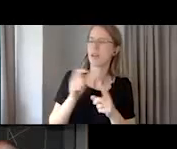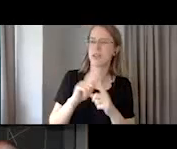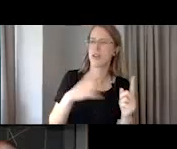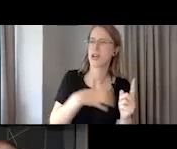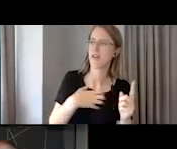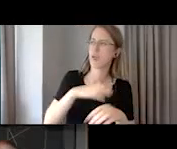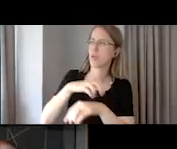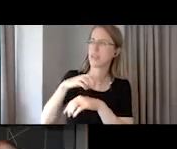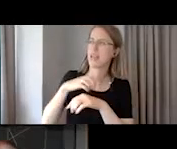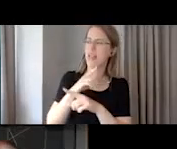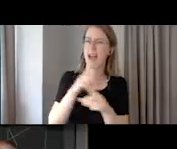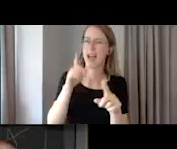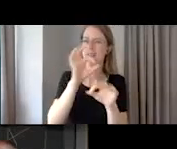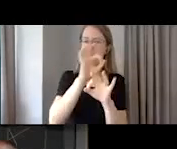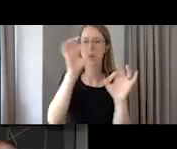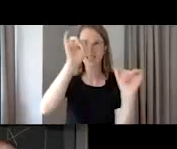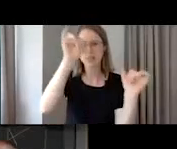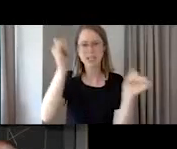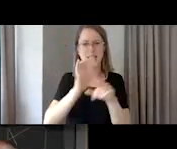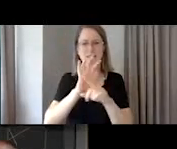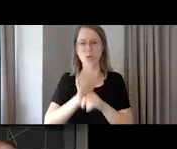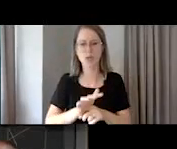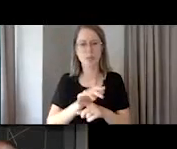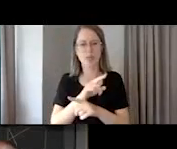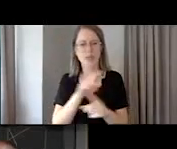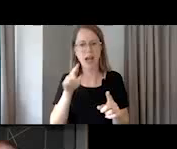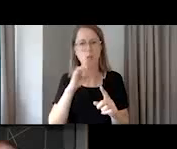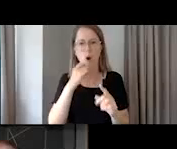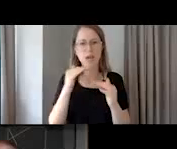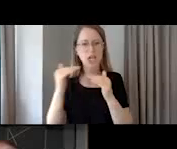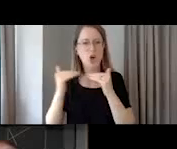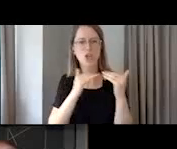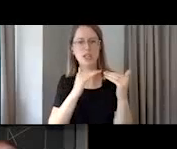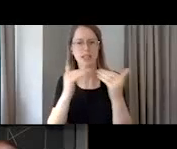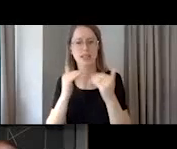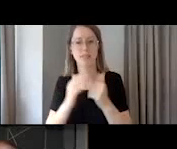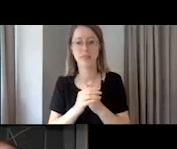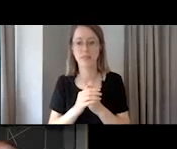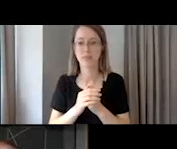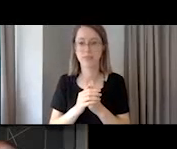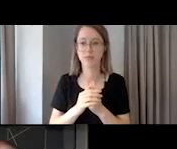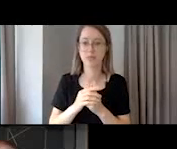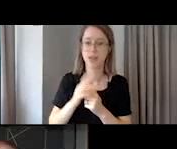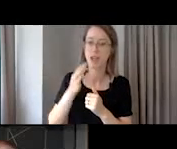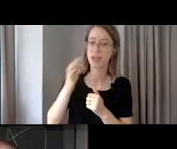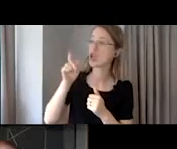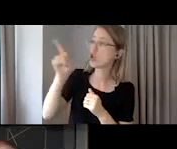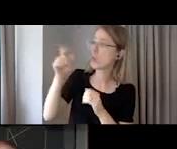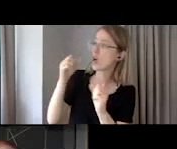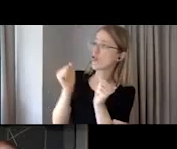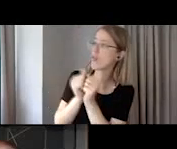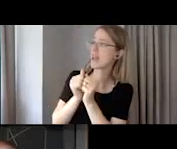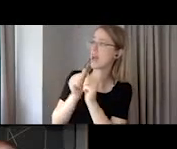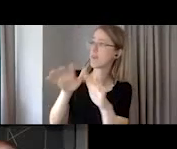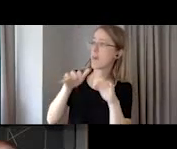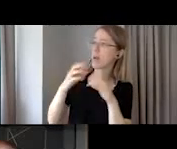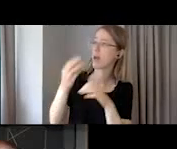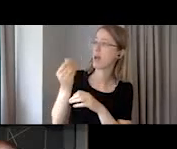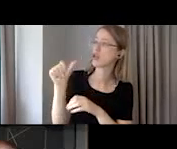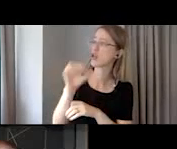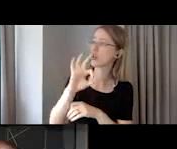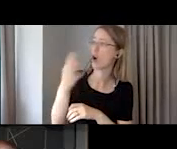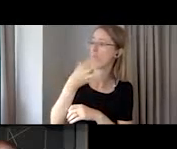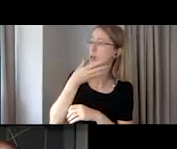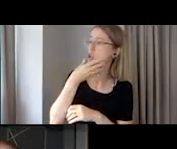that have no expertise and are likely to be inconsistent? Do you agree that the public money should never be